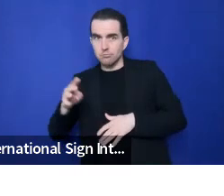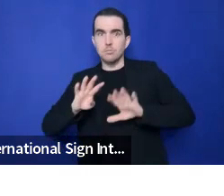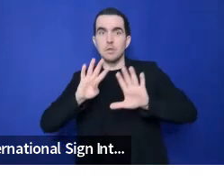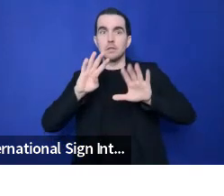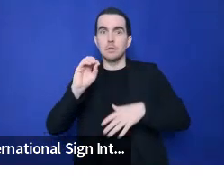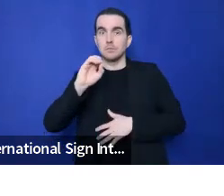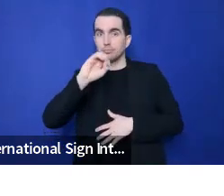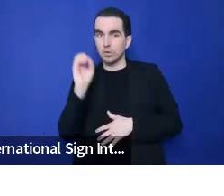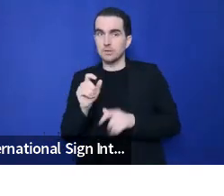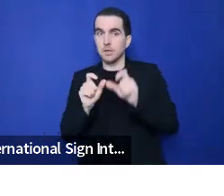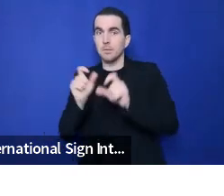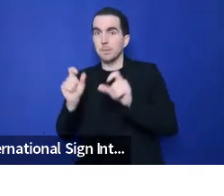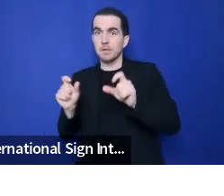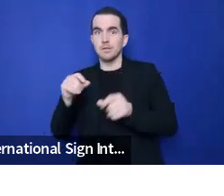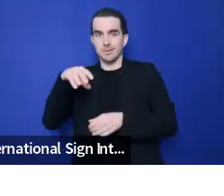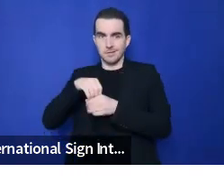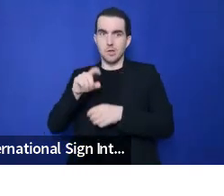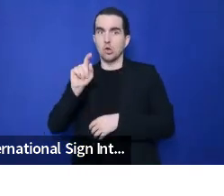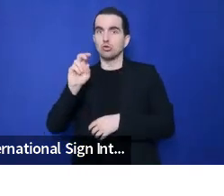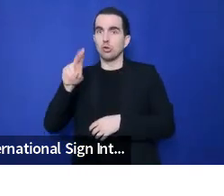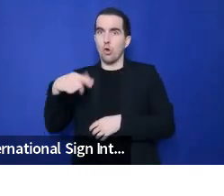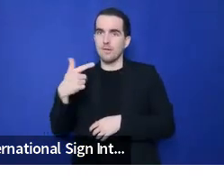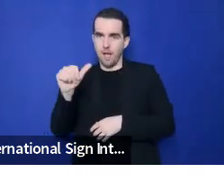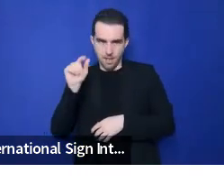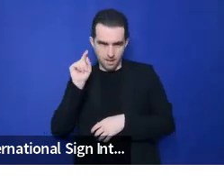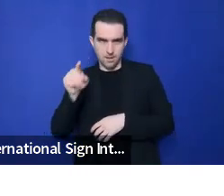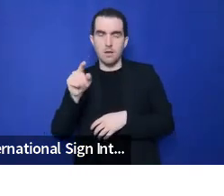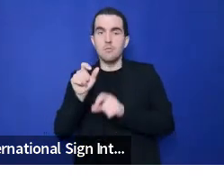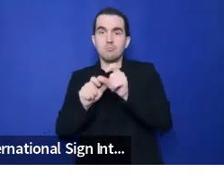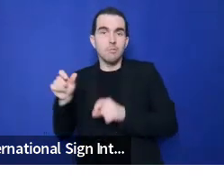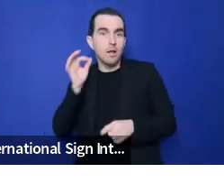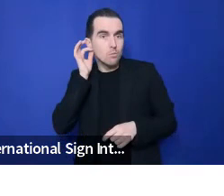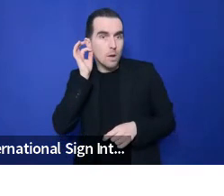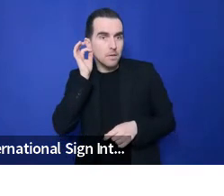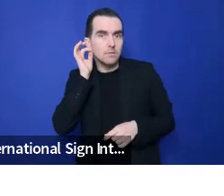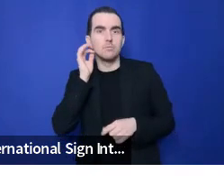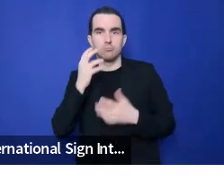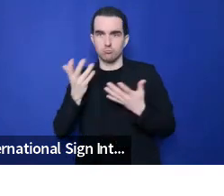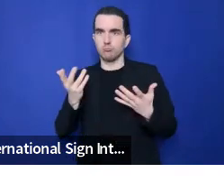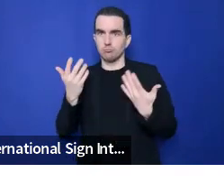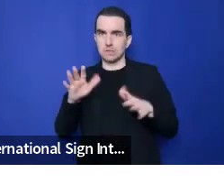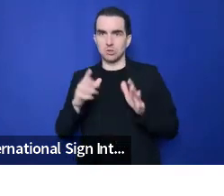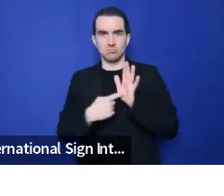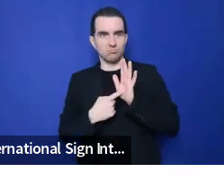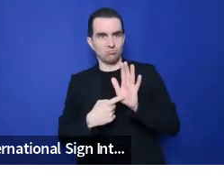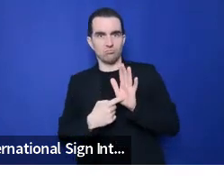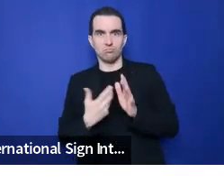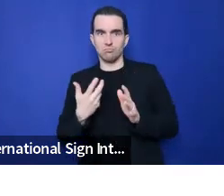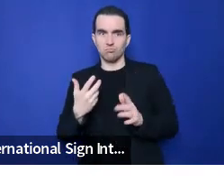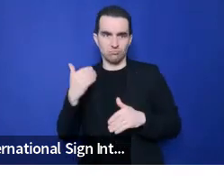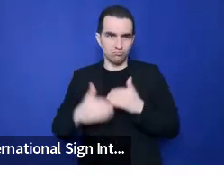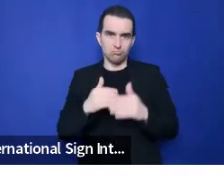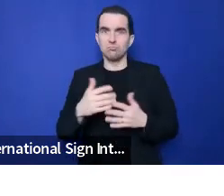employment, and economic value are not calculated for women's unpaid household and care work. The